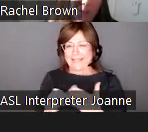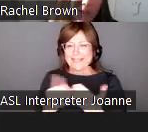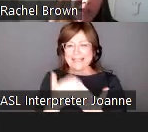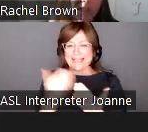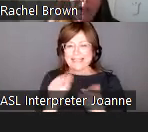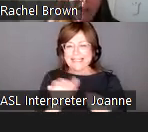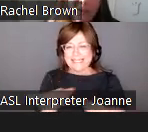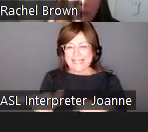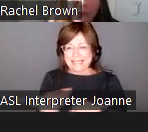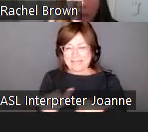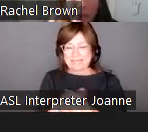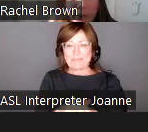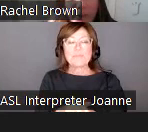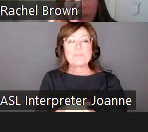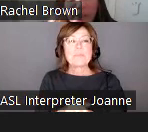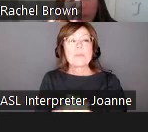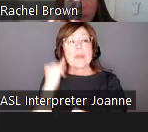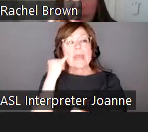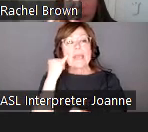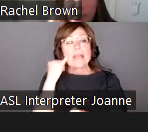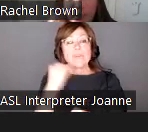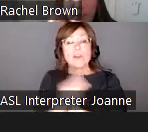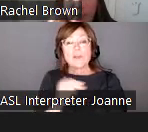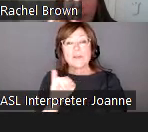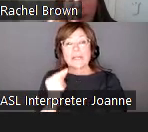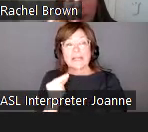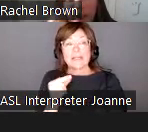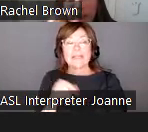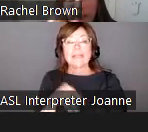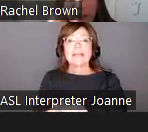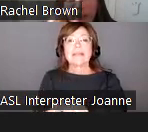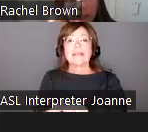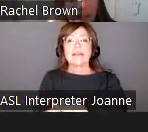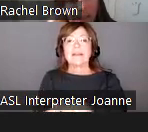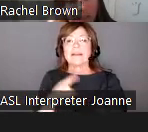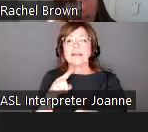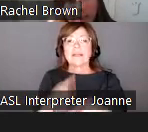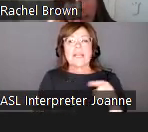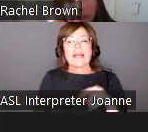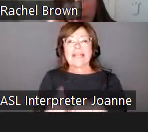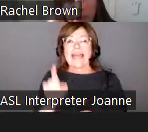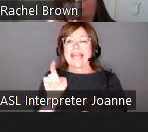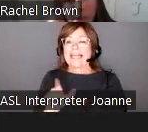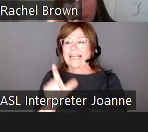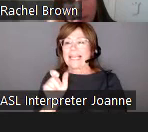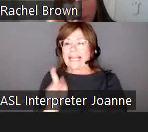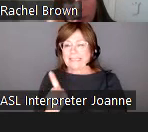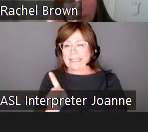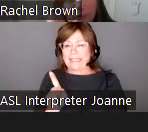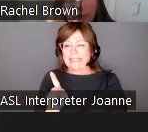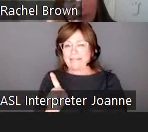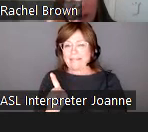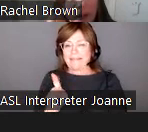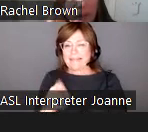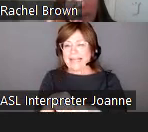type, but if you've ever used Instagram, you know that you cannot actively click any links in your description.